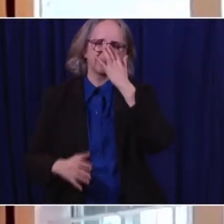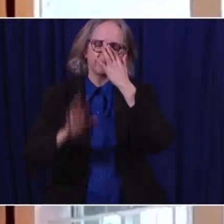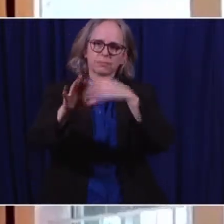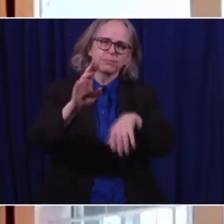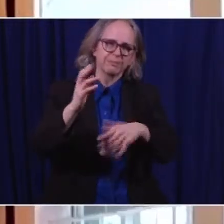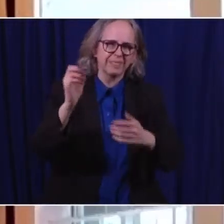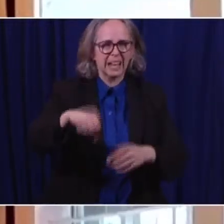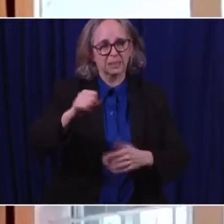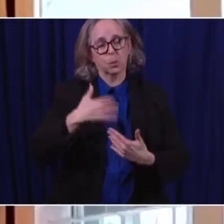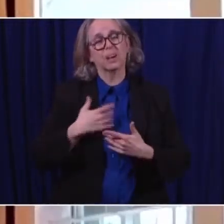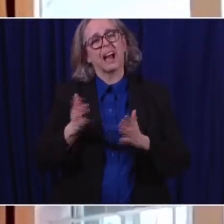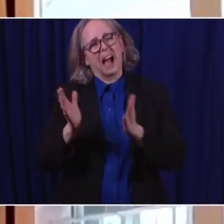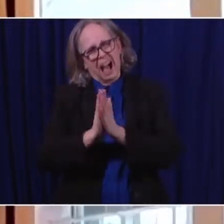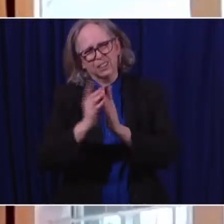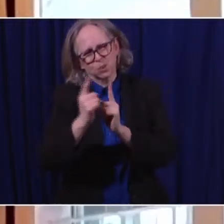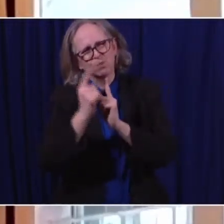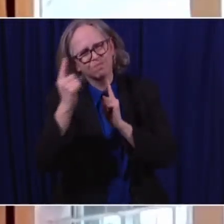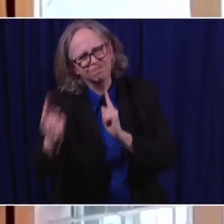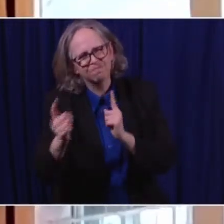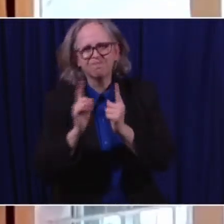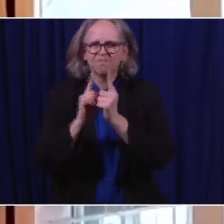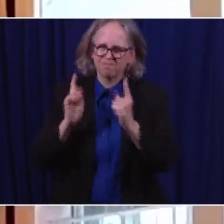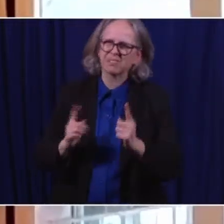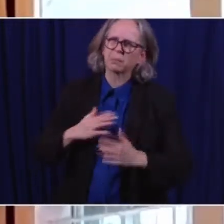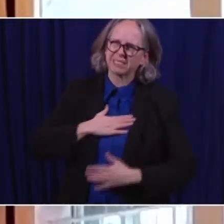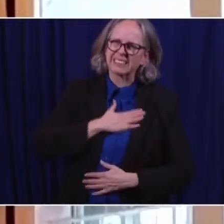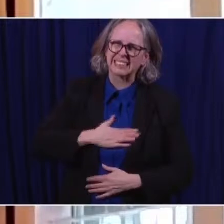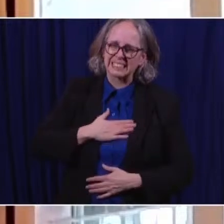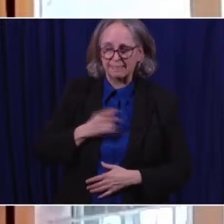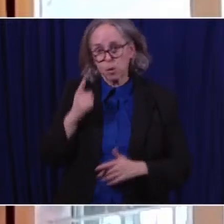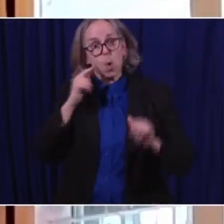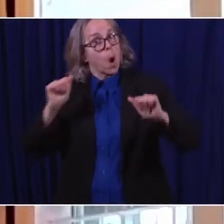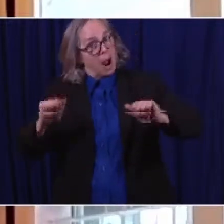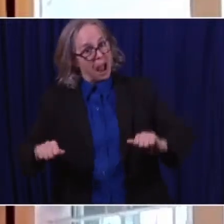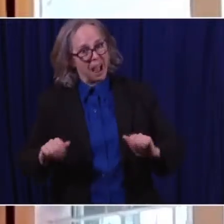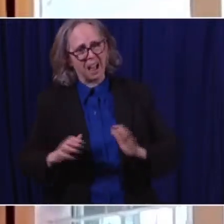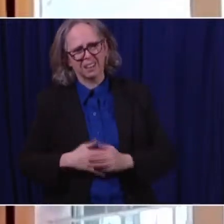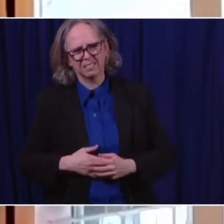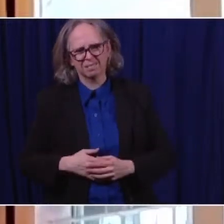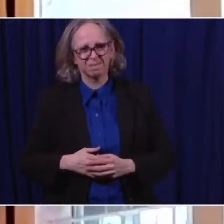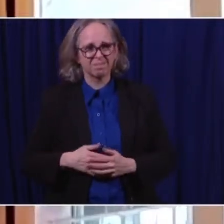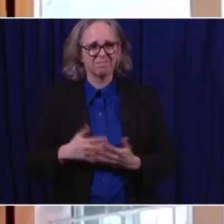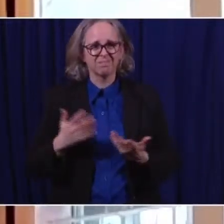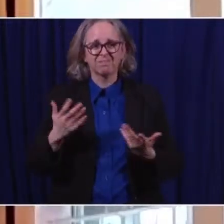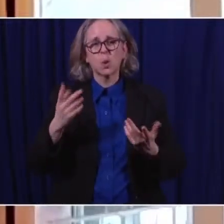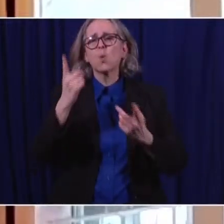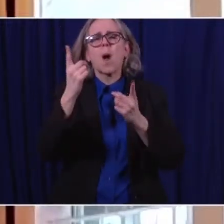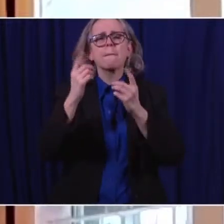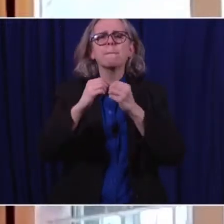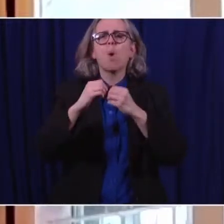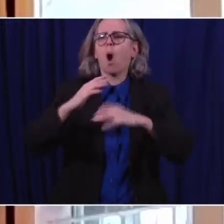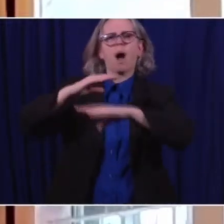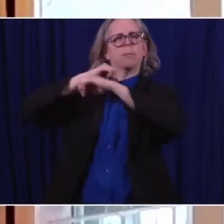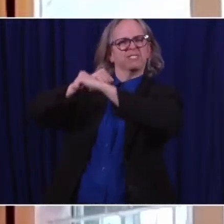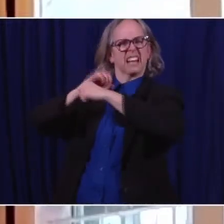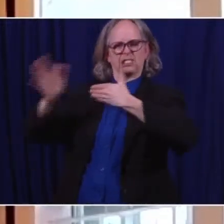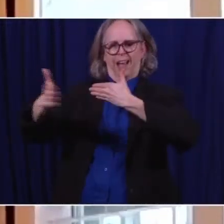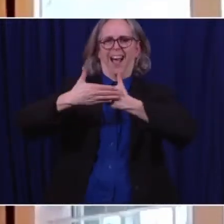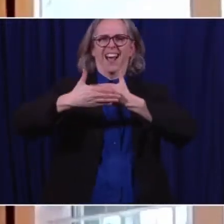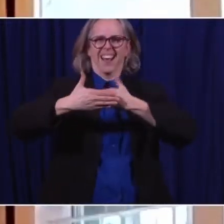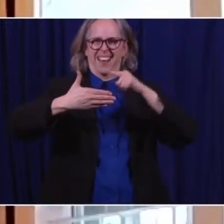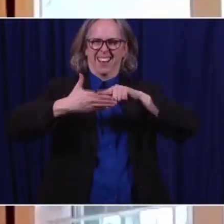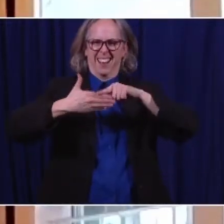social distance as they can, as well as keeping distance, but the masks really